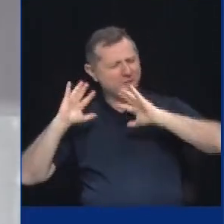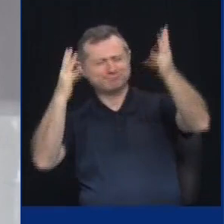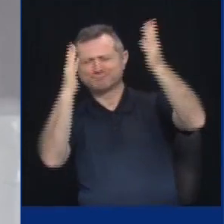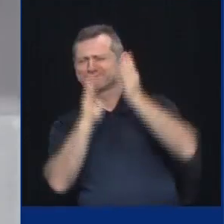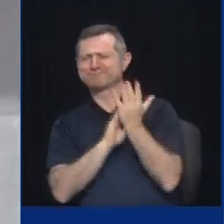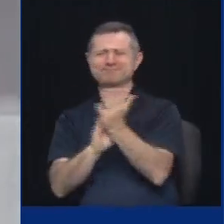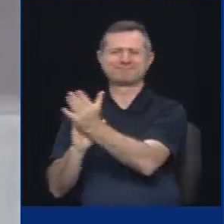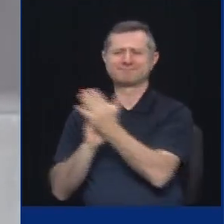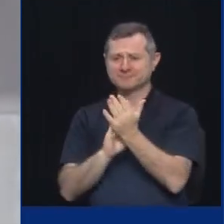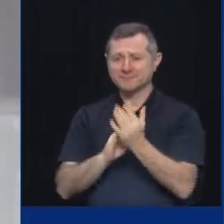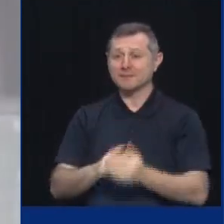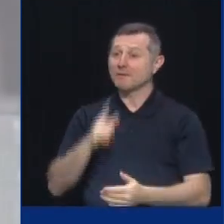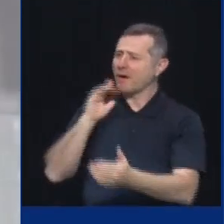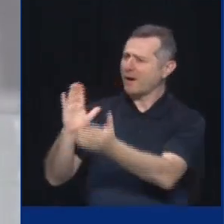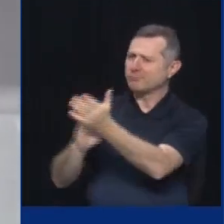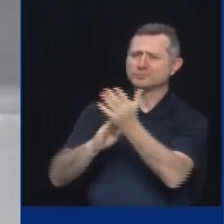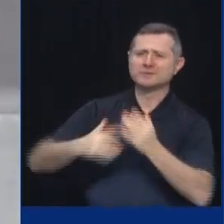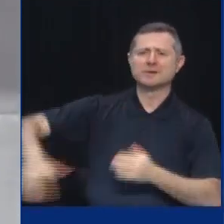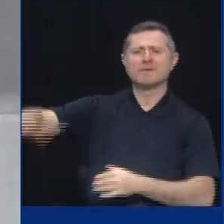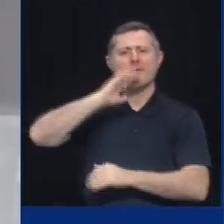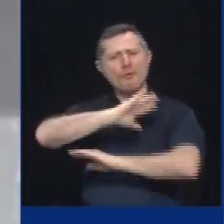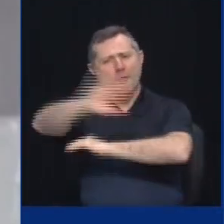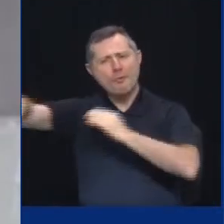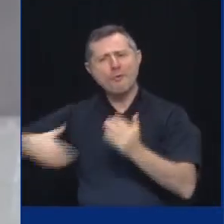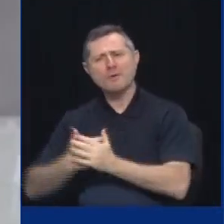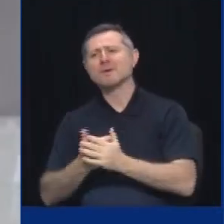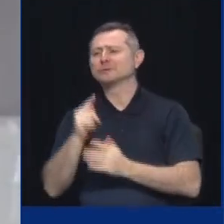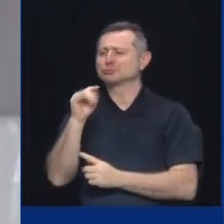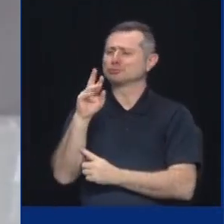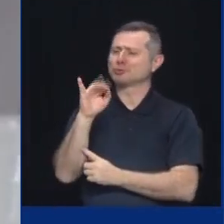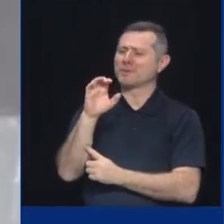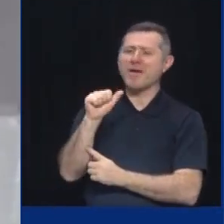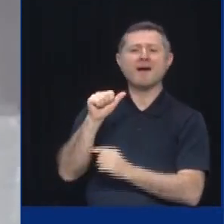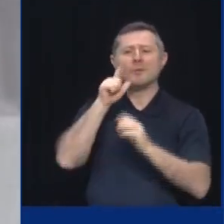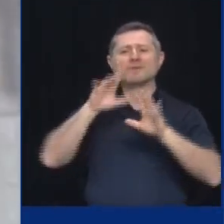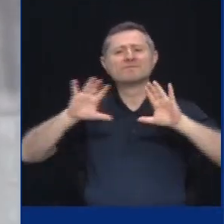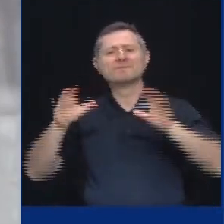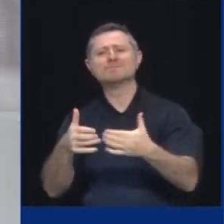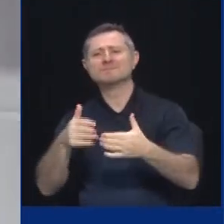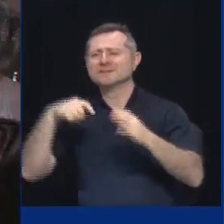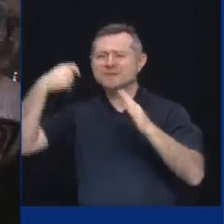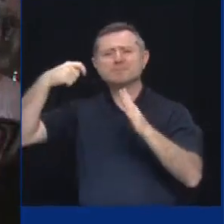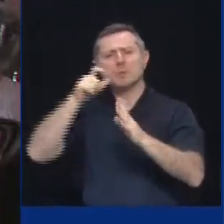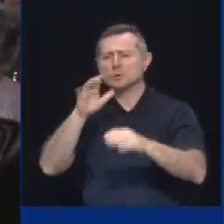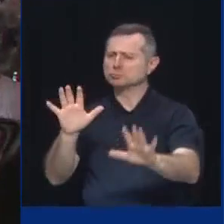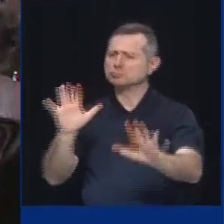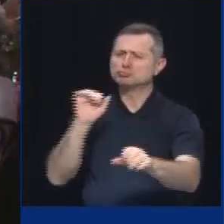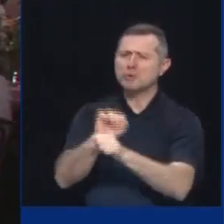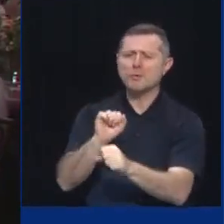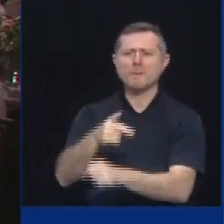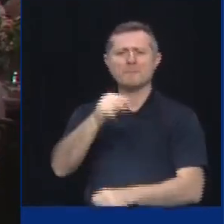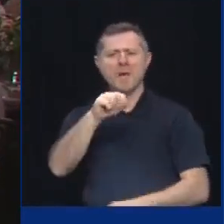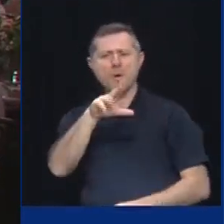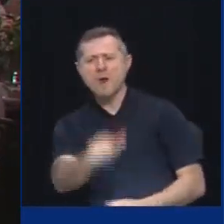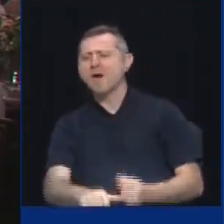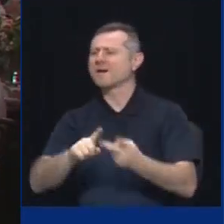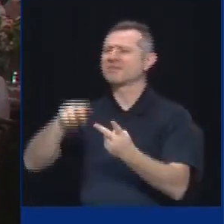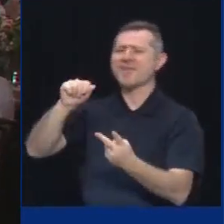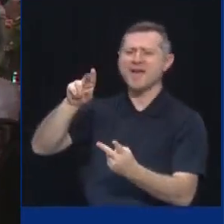Let's give a big round of applause to the entire Tribeca team who really did a great job. Paula Weinstein, Nancy Lefkowitz,